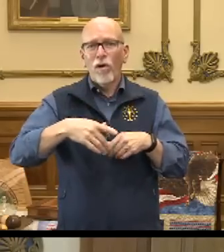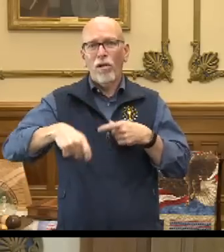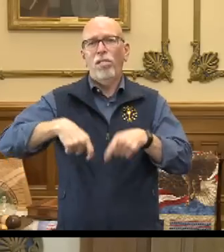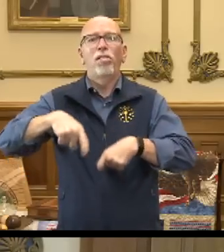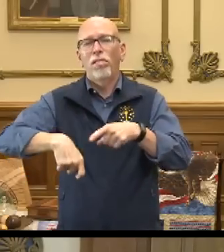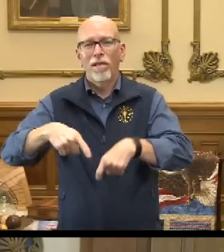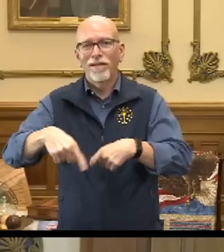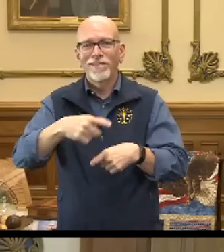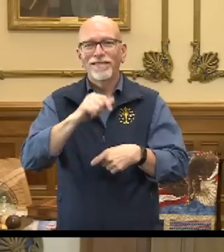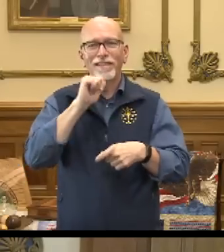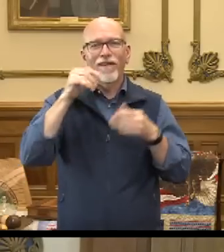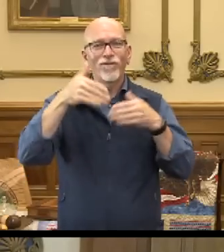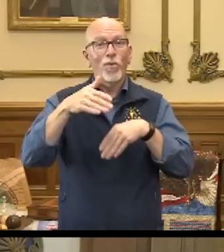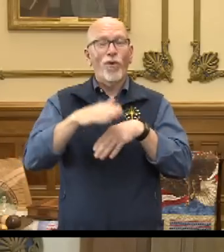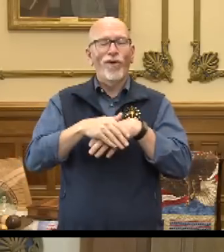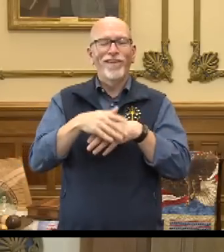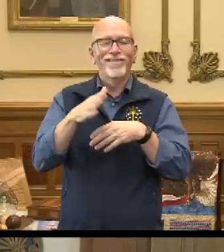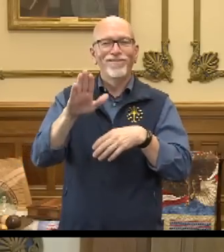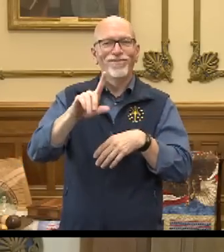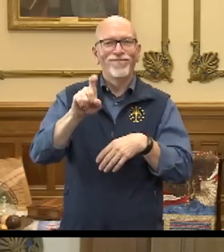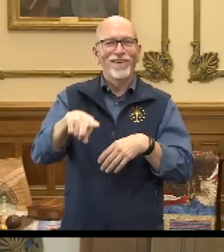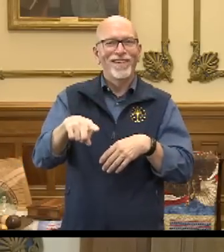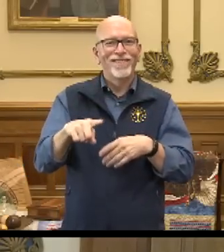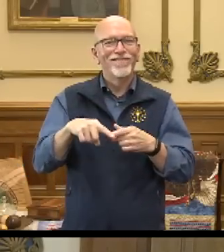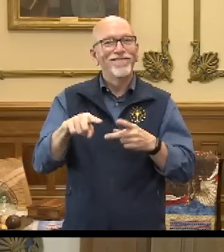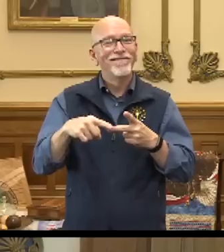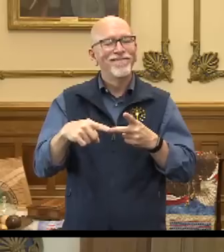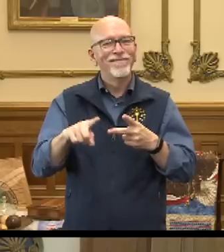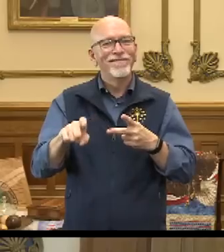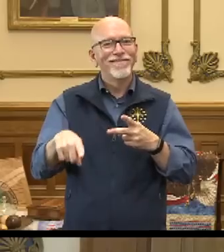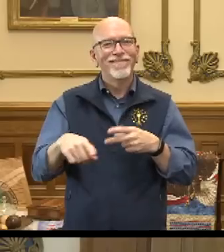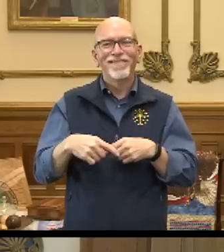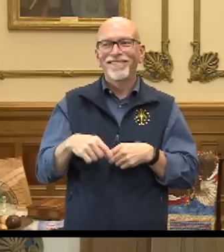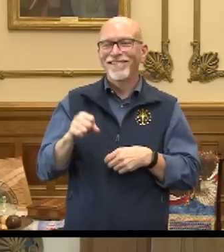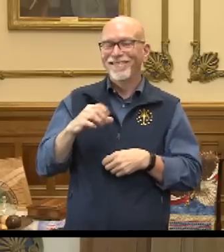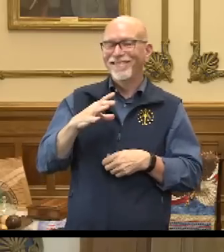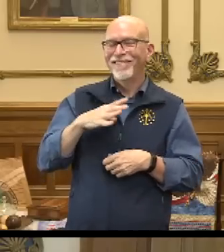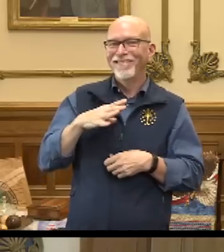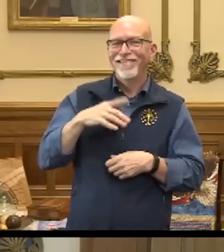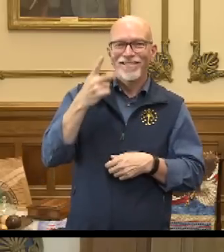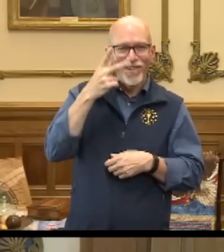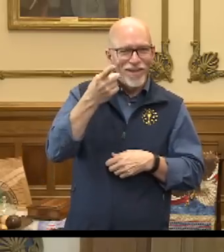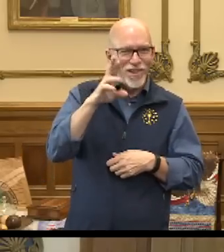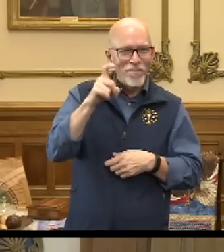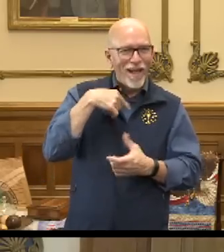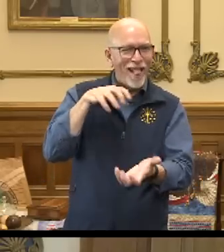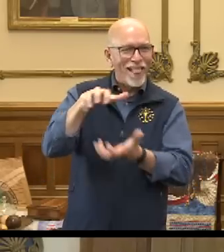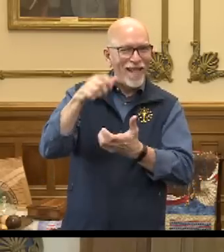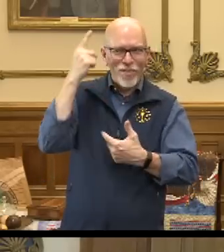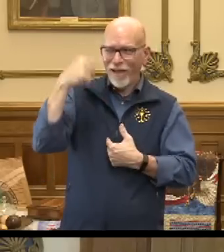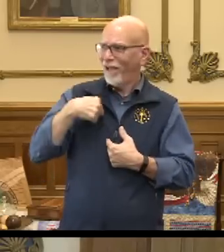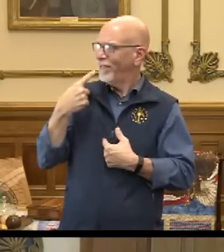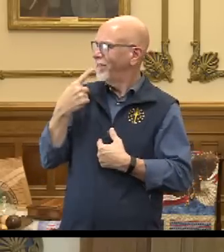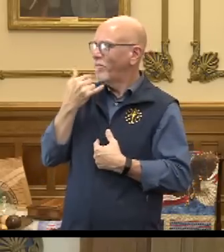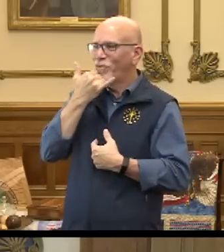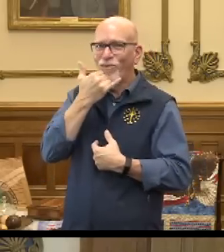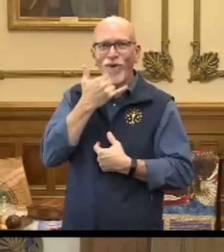her landing, not the second part of your question. I saw Dr. Box laughing, and I was like, did I say something wrong?